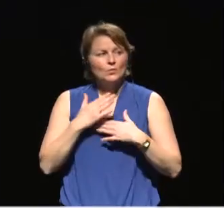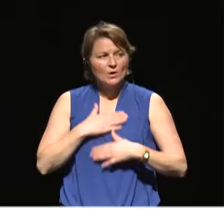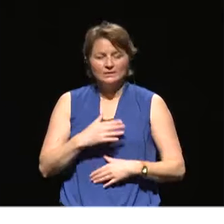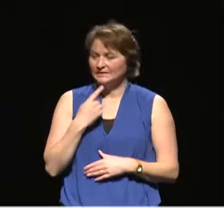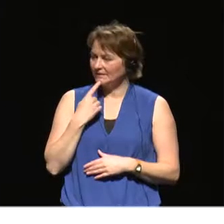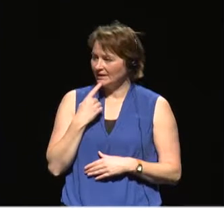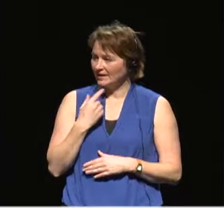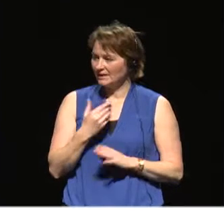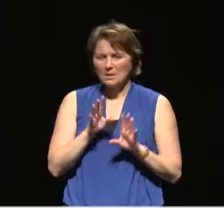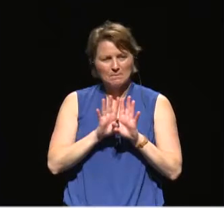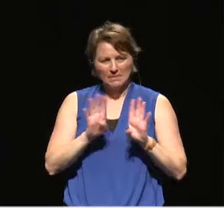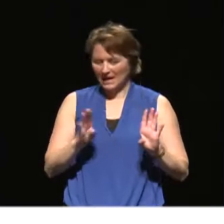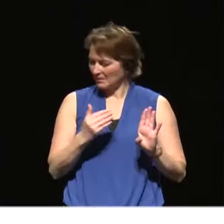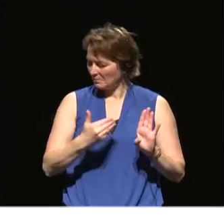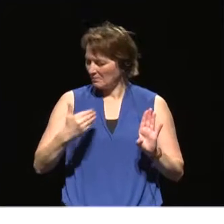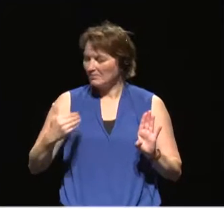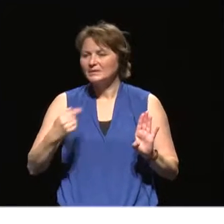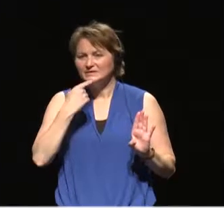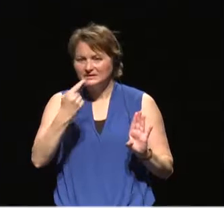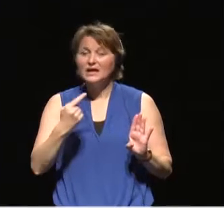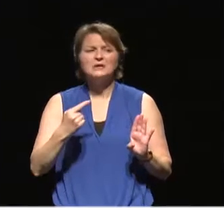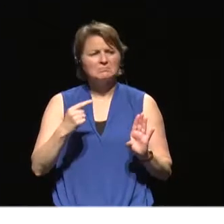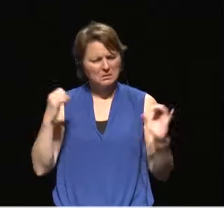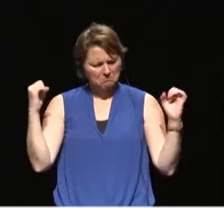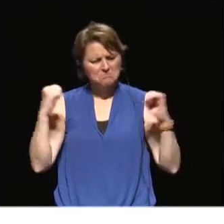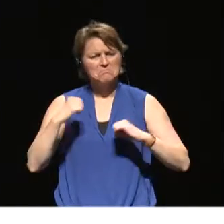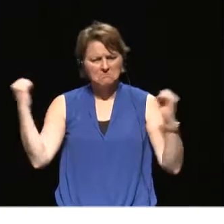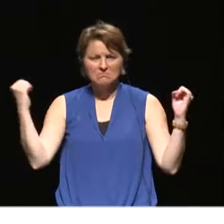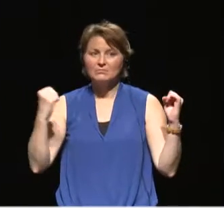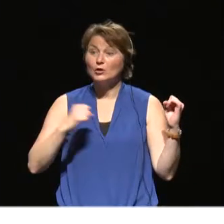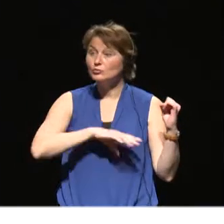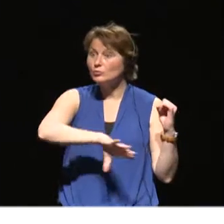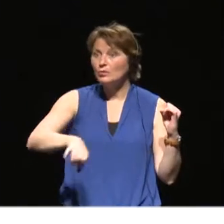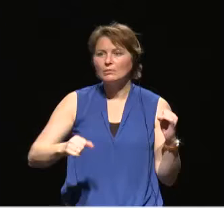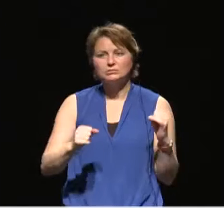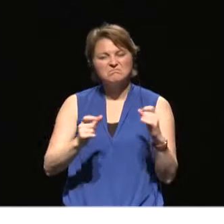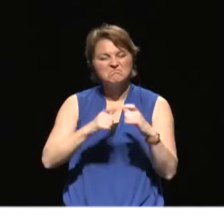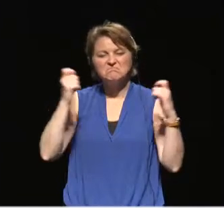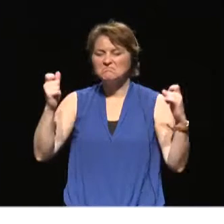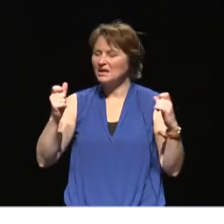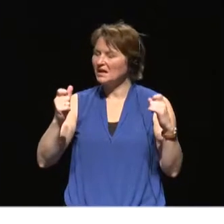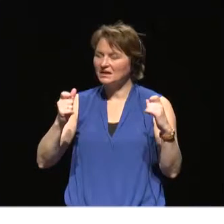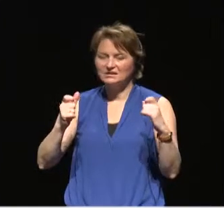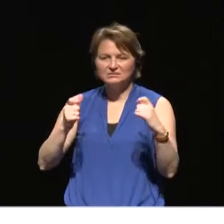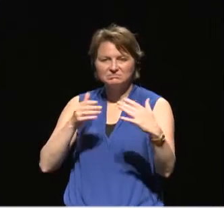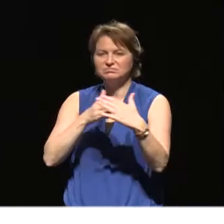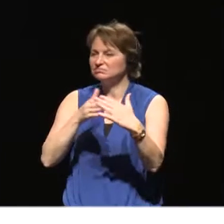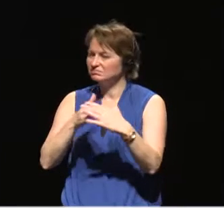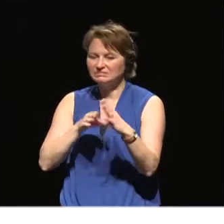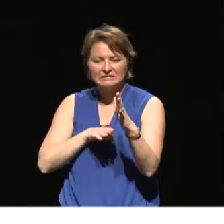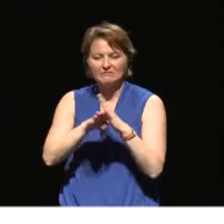colleagues in the panel that corruption is one of the biggest obstacle to the development, reduces